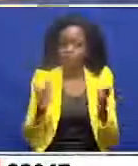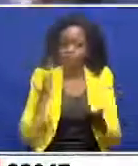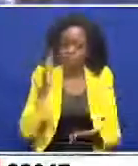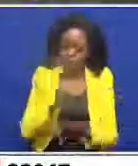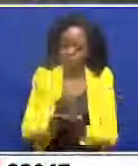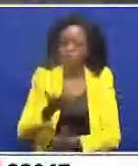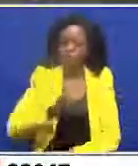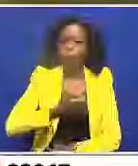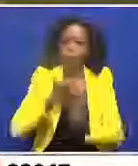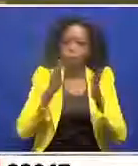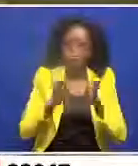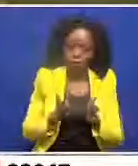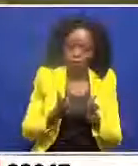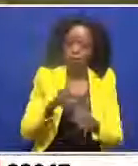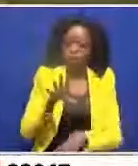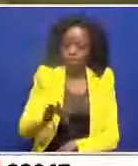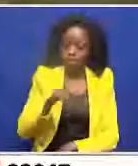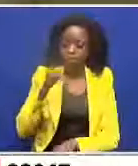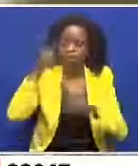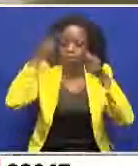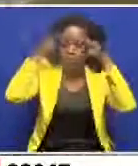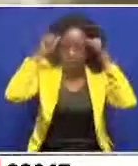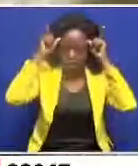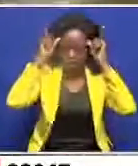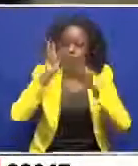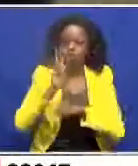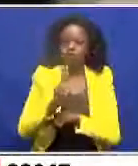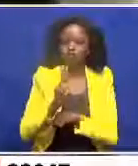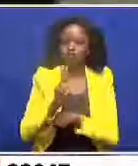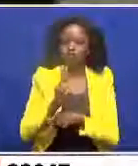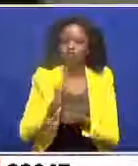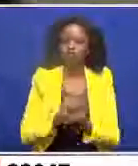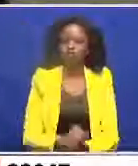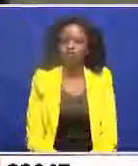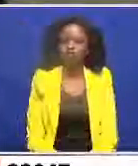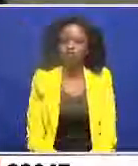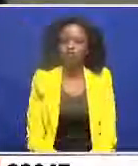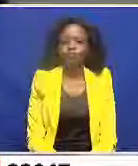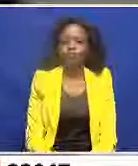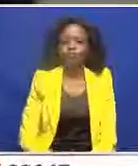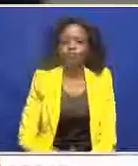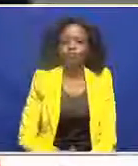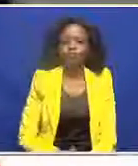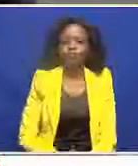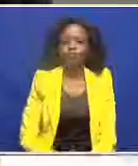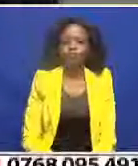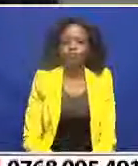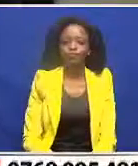owner walking away with the Frisian cows. Zainab Mohammed, TV47.